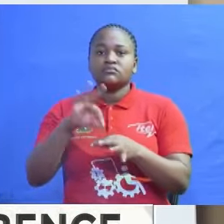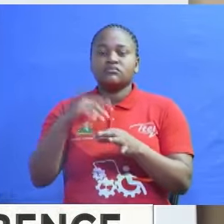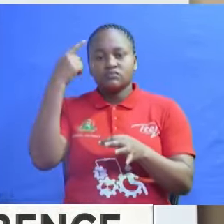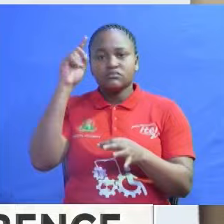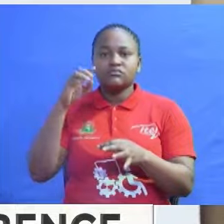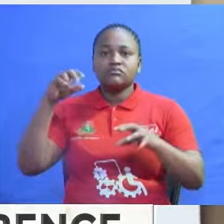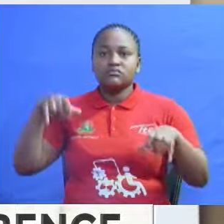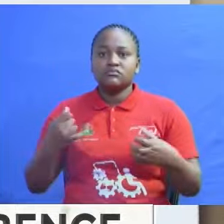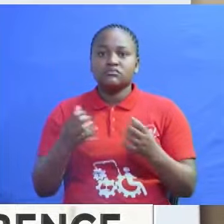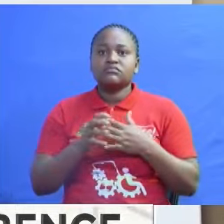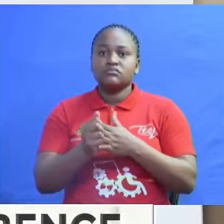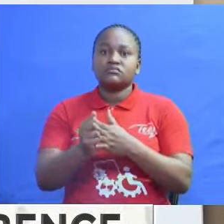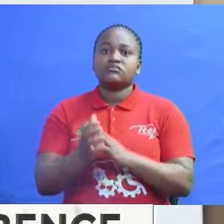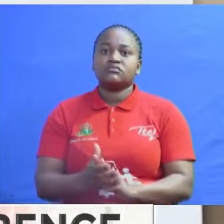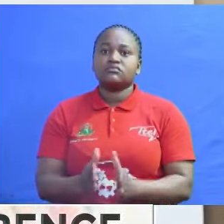for its new leaders.